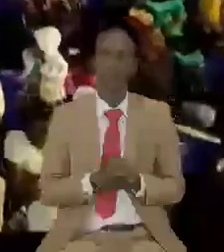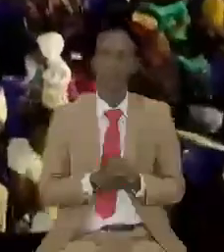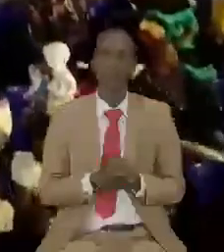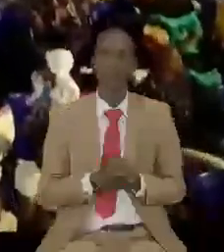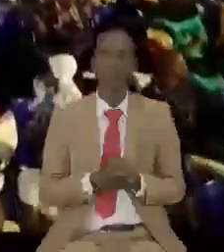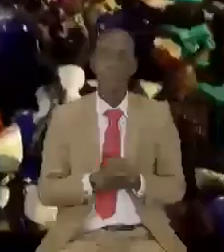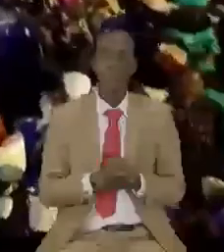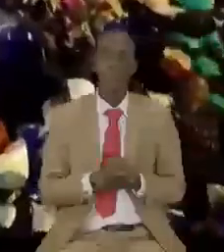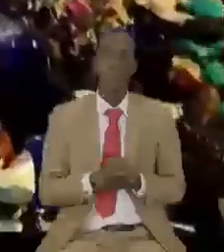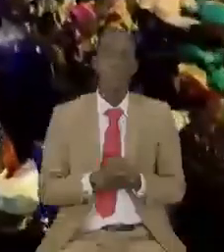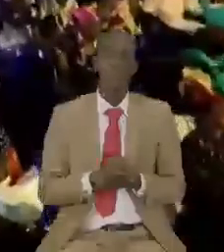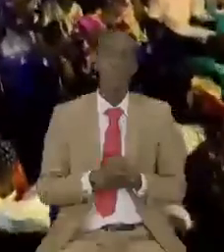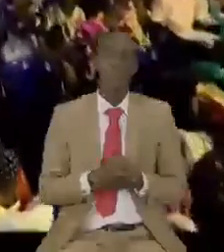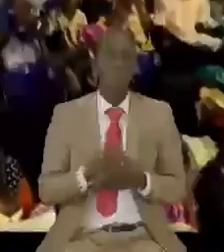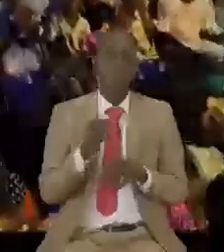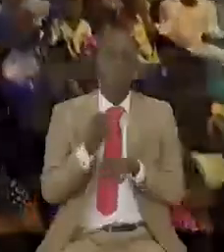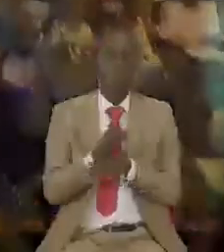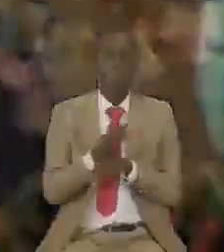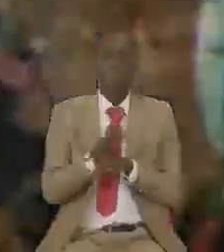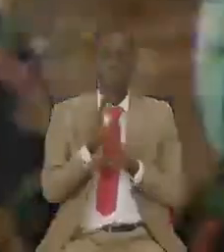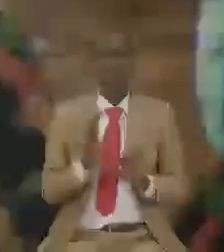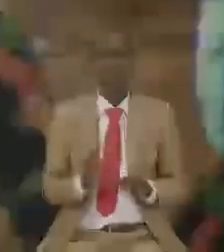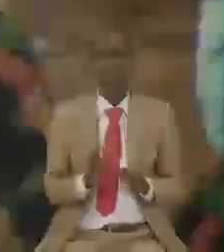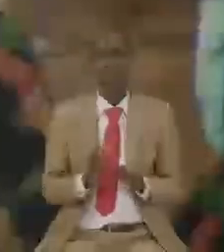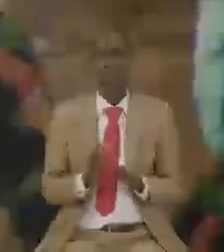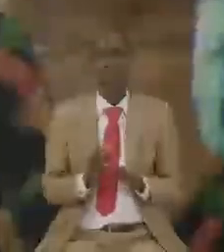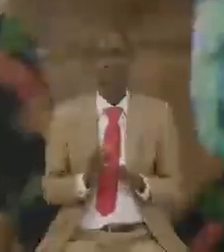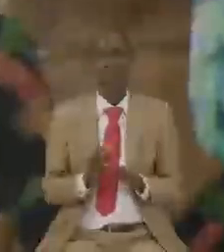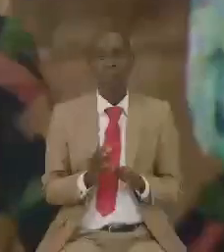Counselors, I'm waiting for your signal.